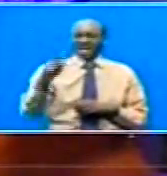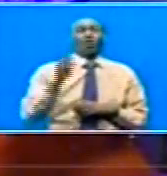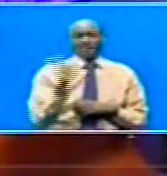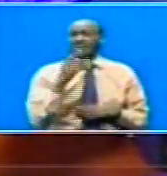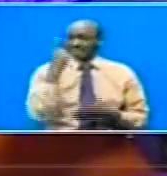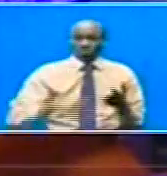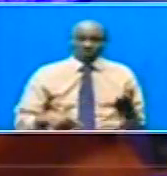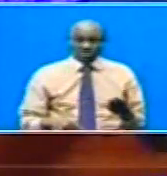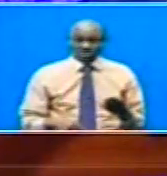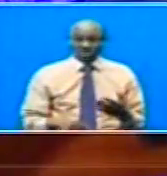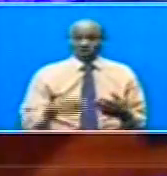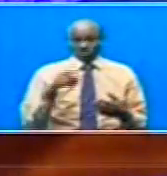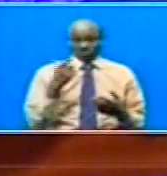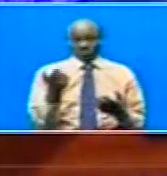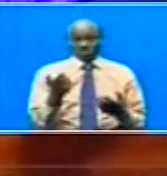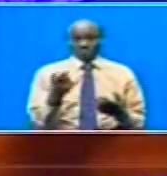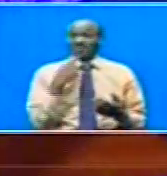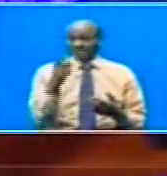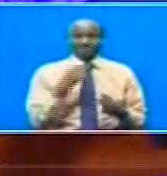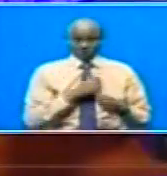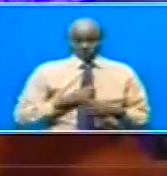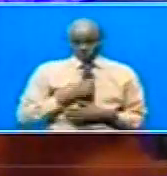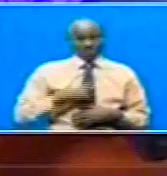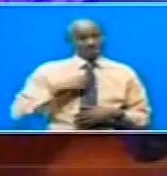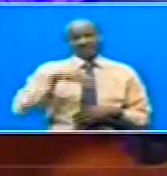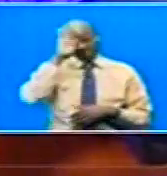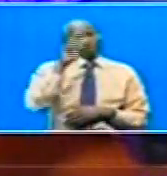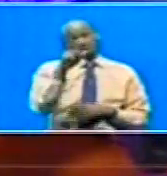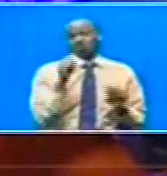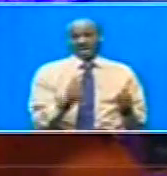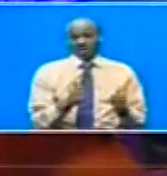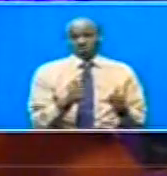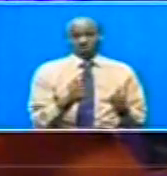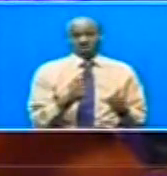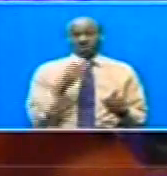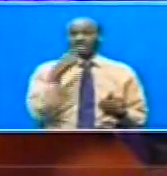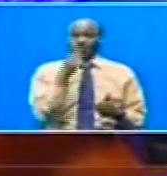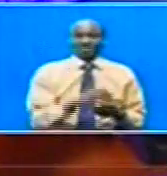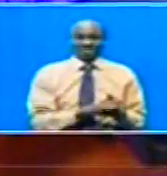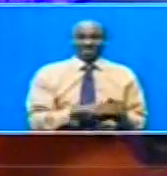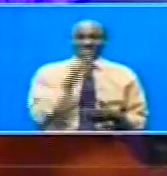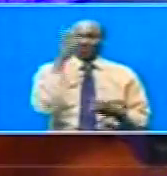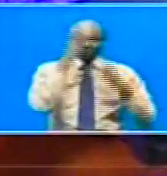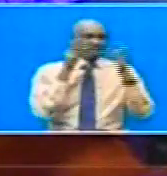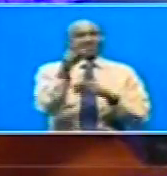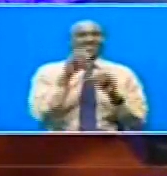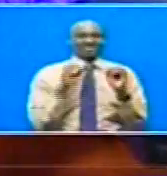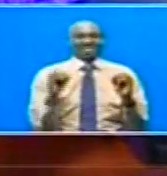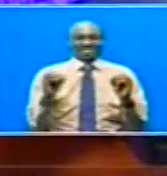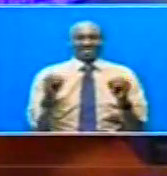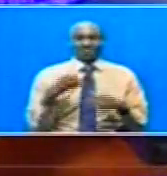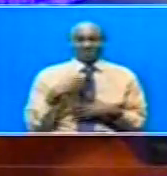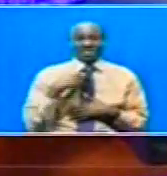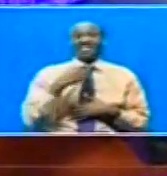me, when I told him about, I'm sorry, I hope I haven't disappointed you in any way. And he said, don't worry, Mark, I always support